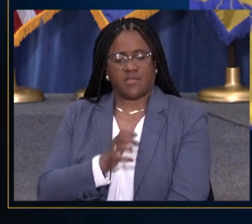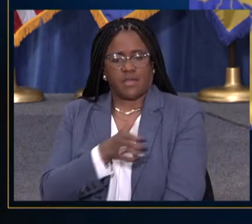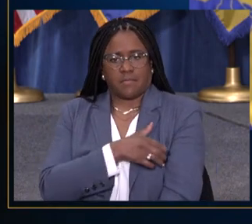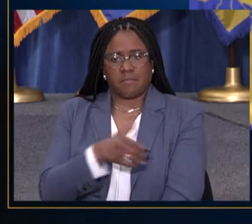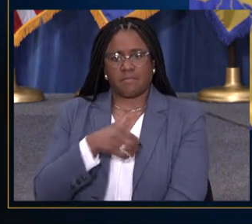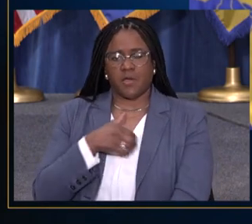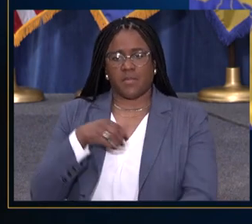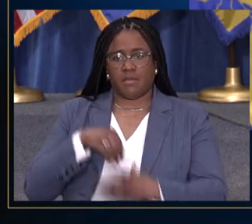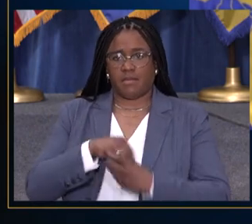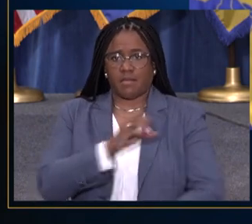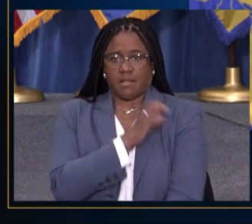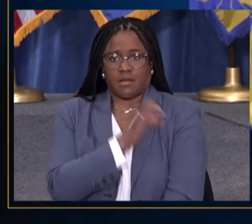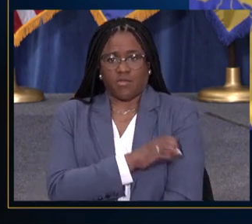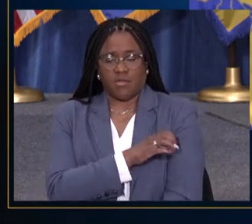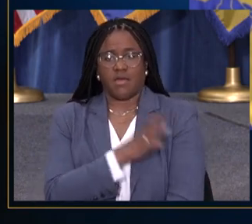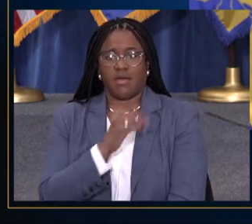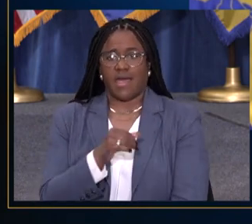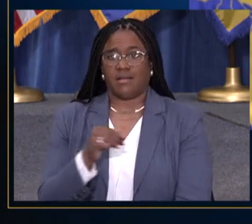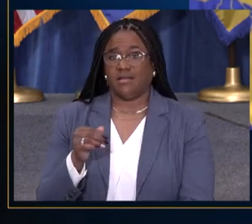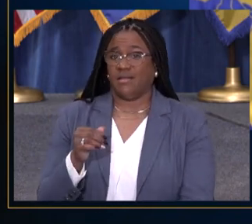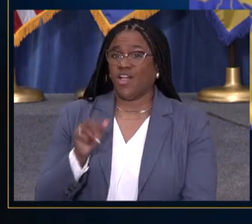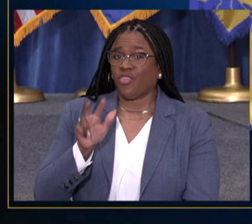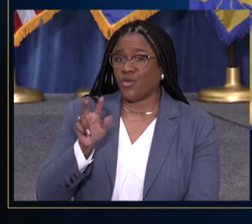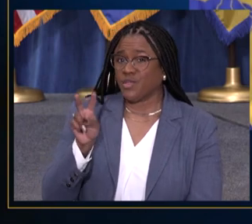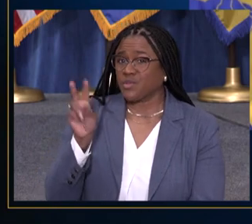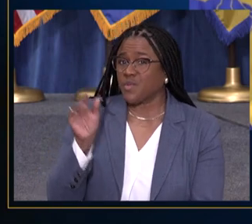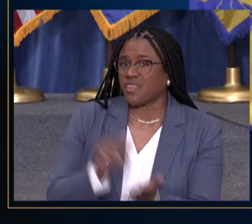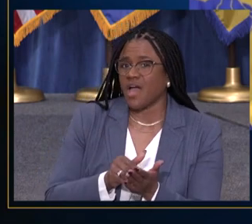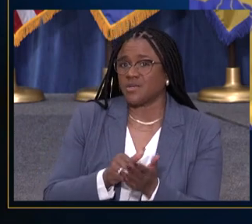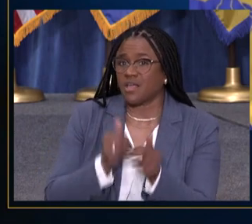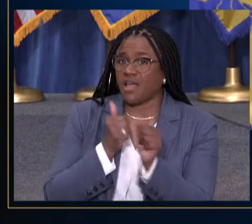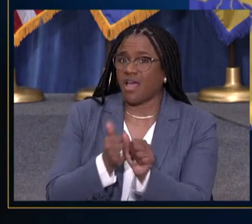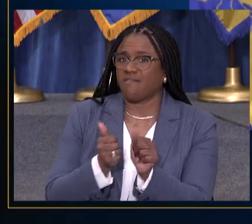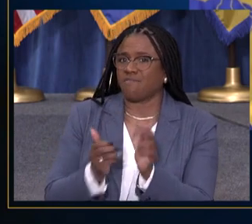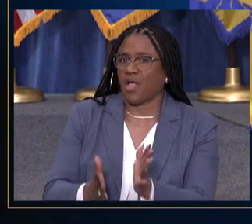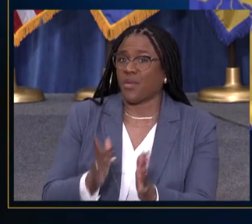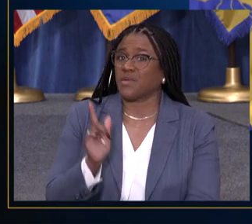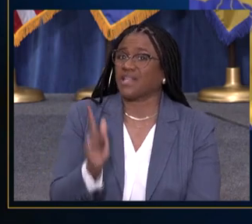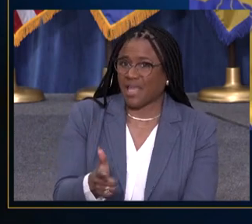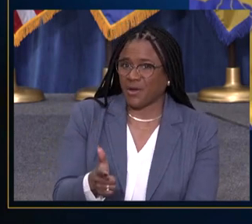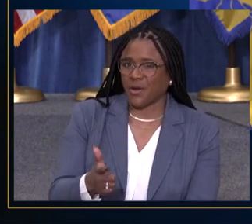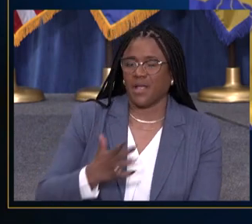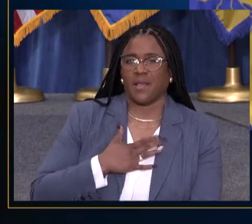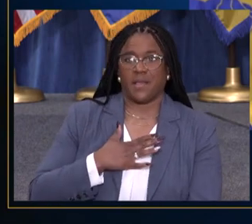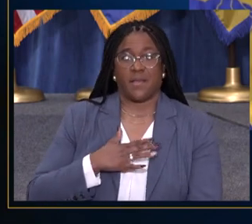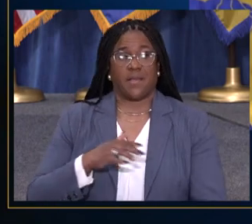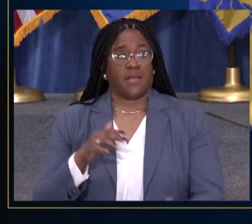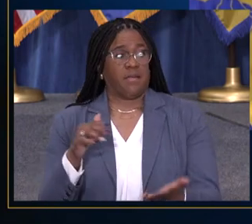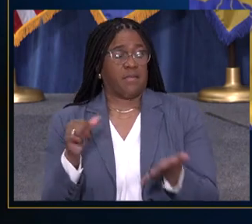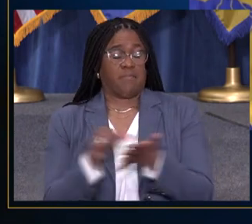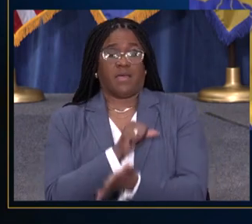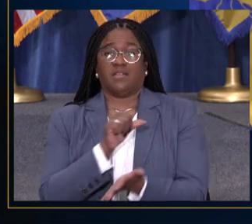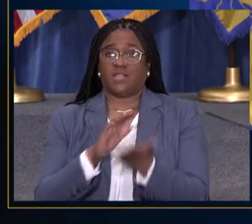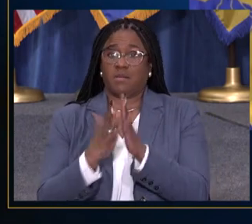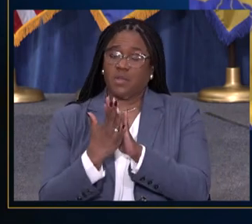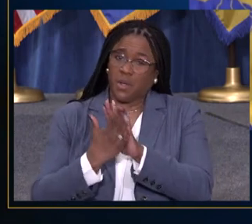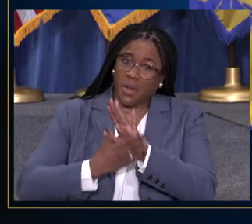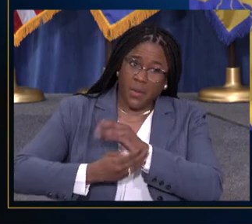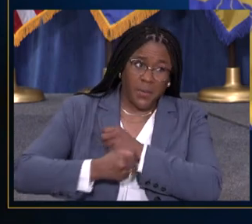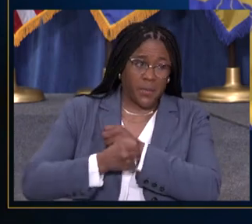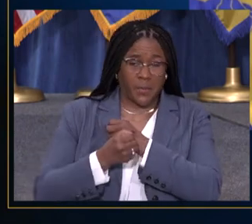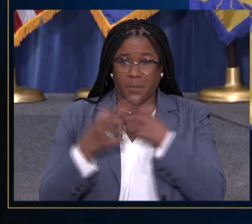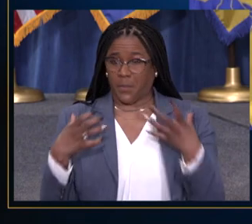clinical settings, and nearly 32,000 followers later, my page's community has grown. And